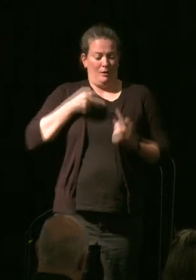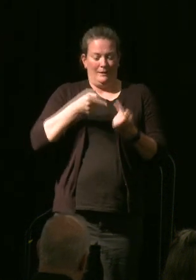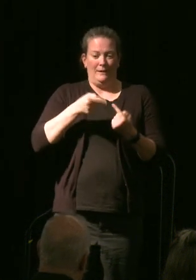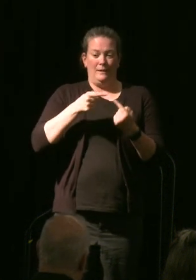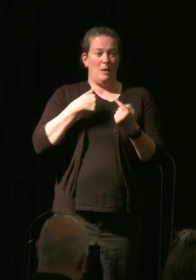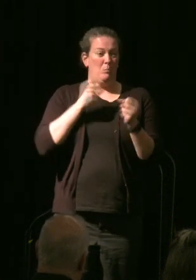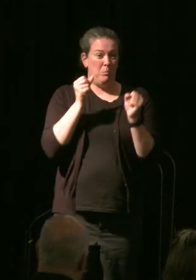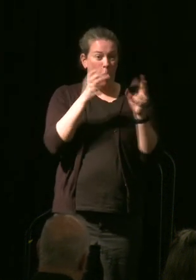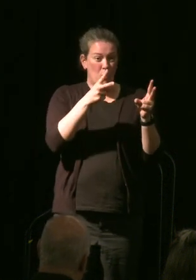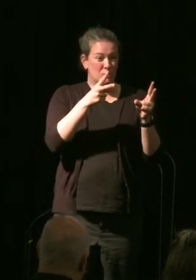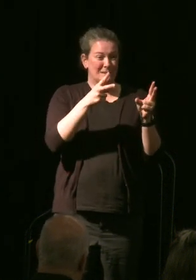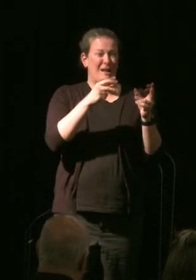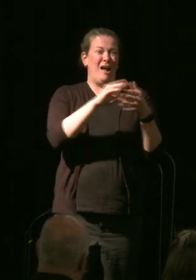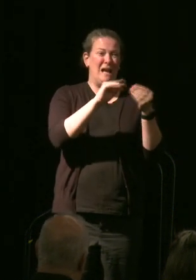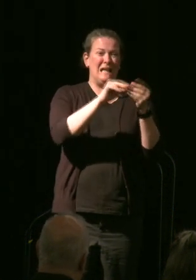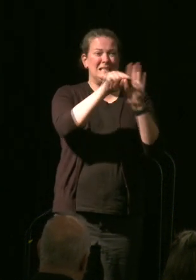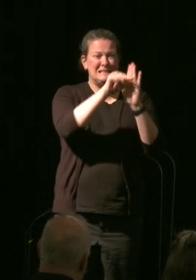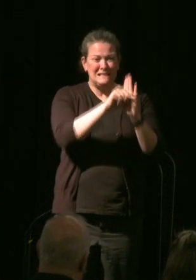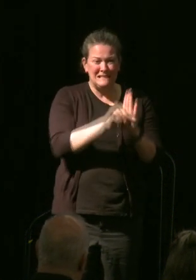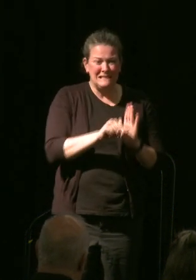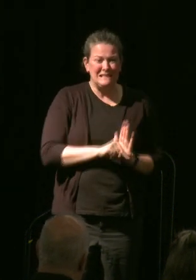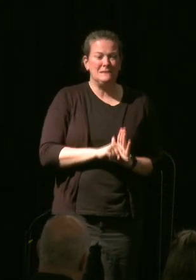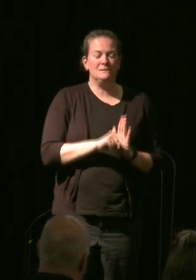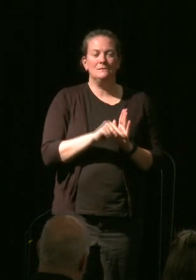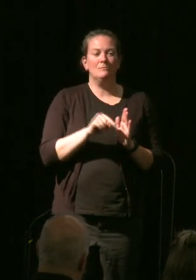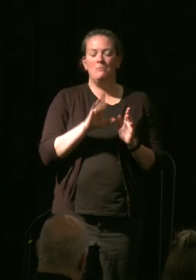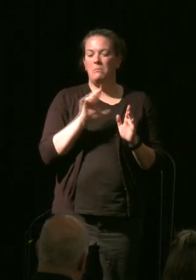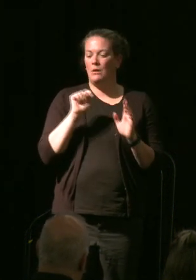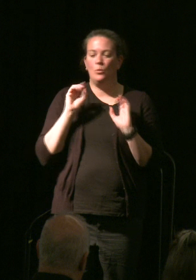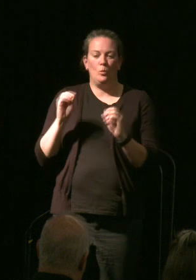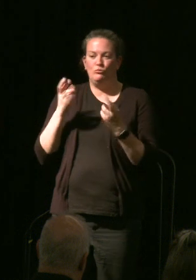resources. And so I wanted us